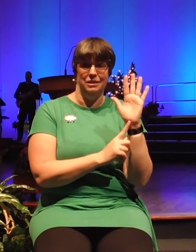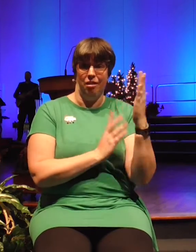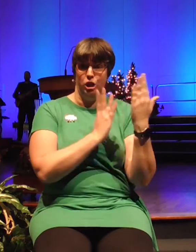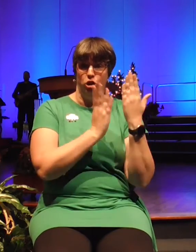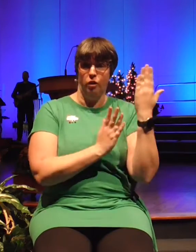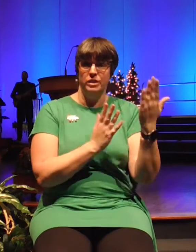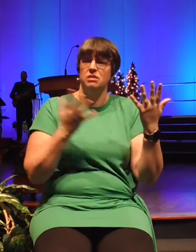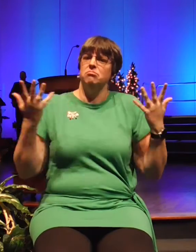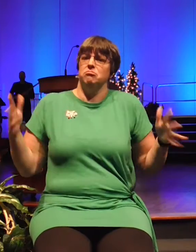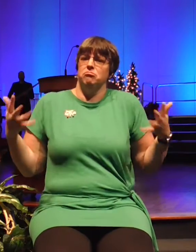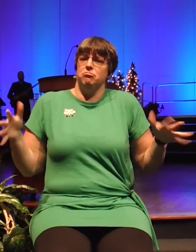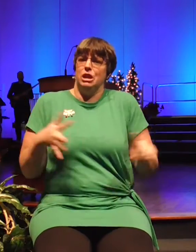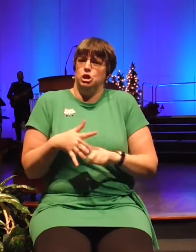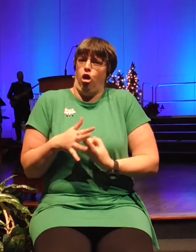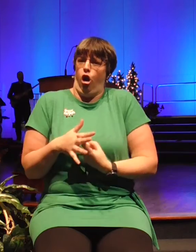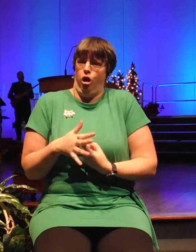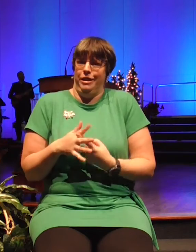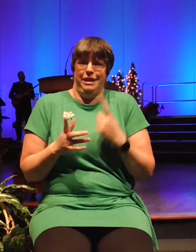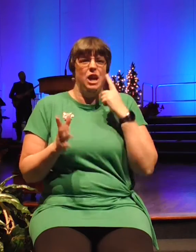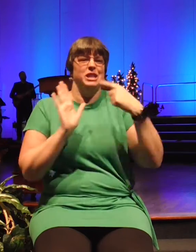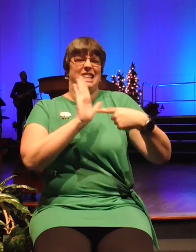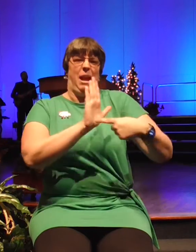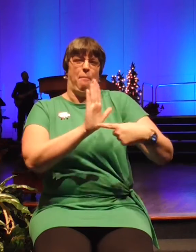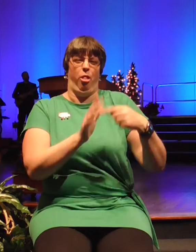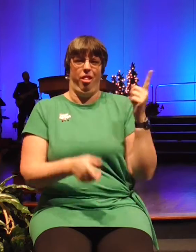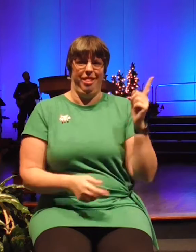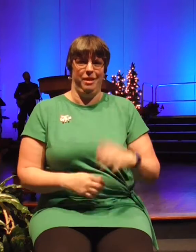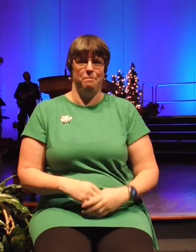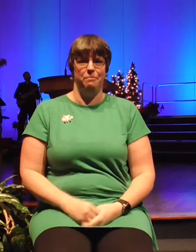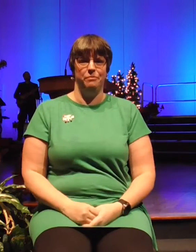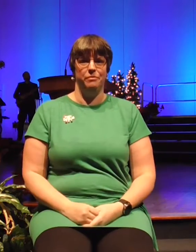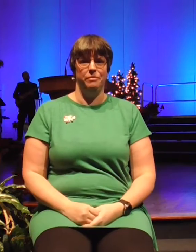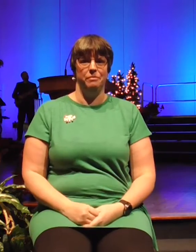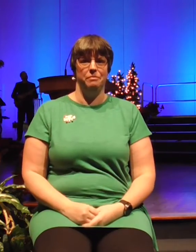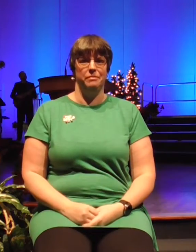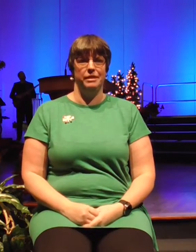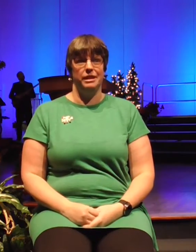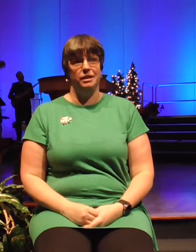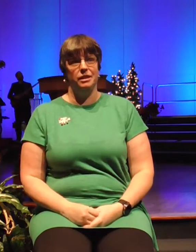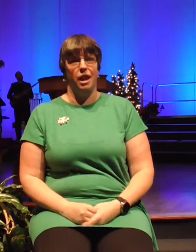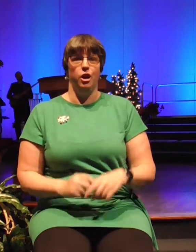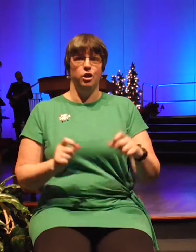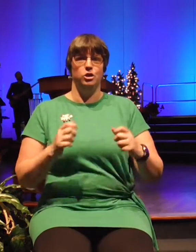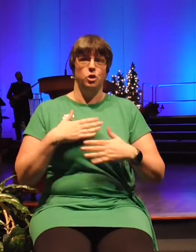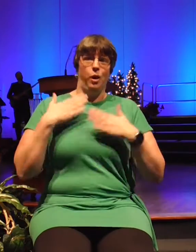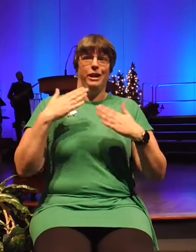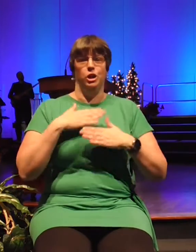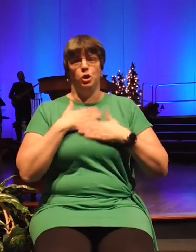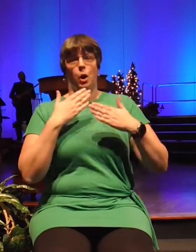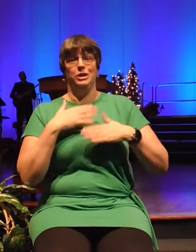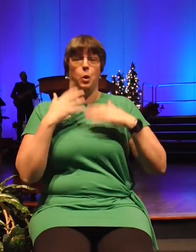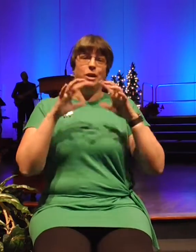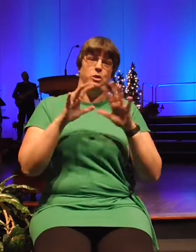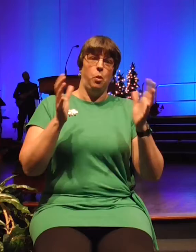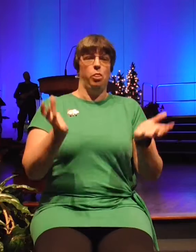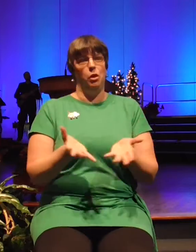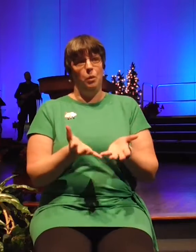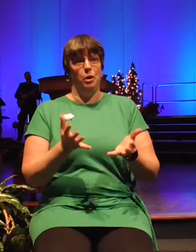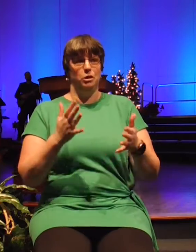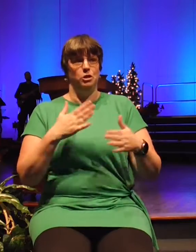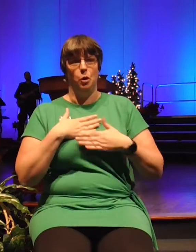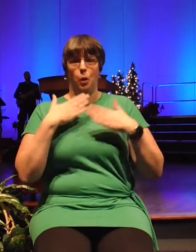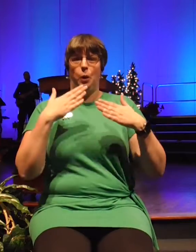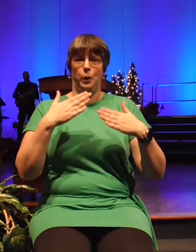well underway? Here's a little sample. 1, 2, 3, 1, 2, 3. Joy, joy to the world,